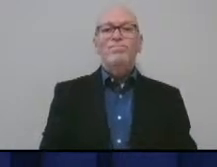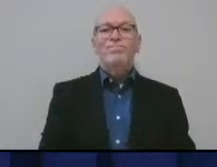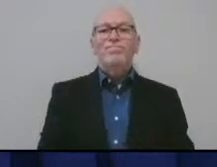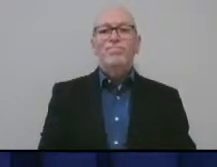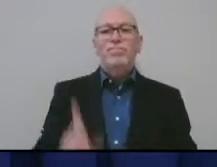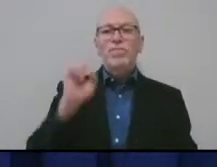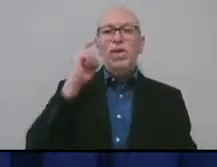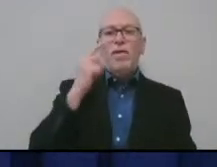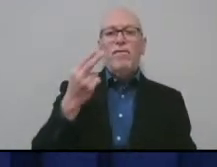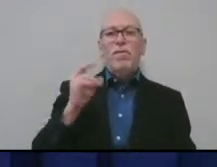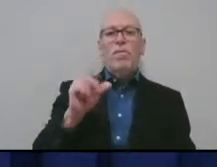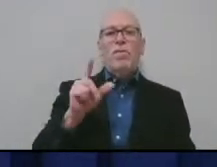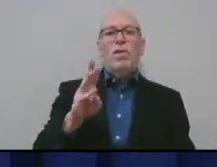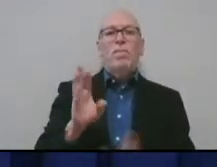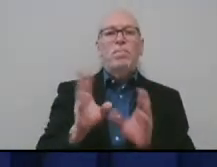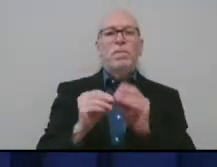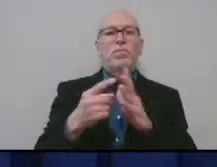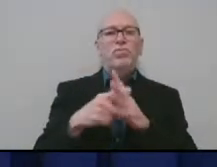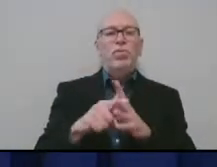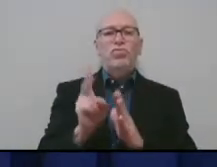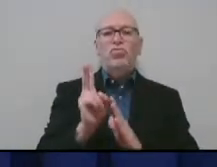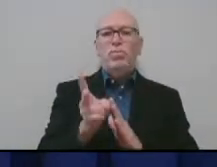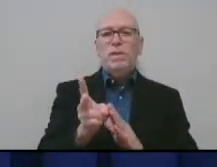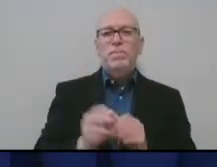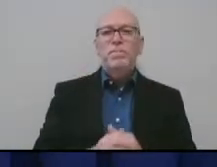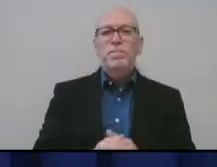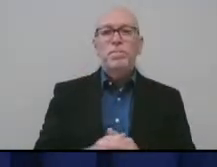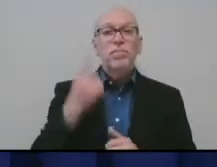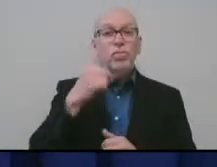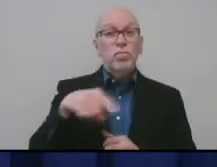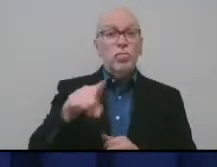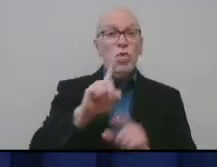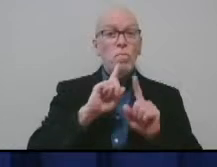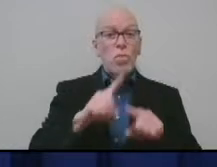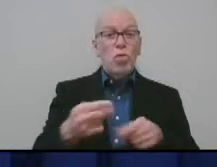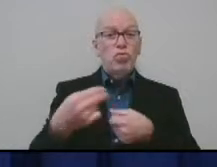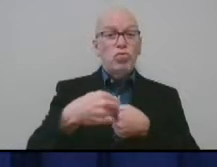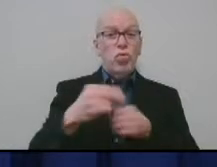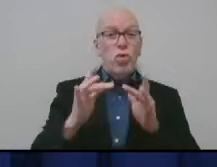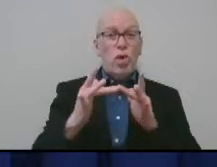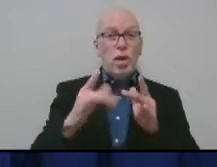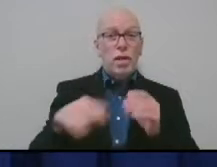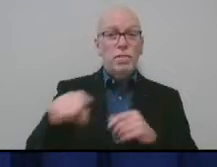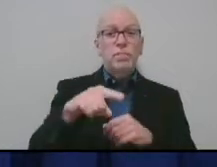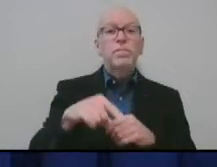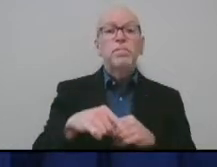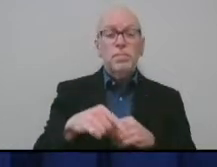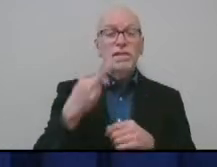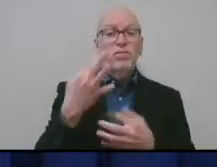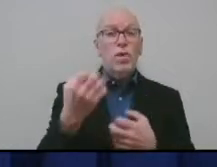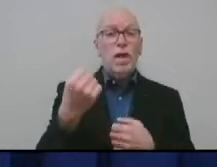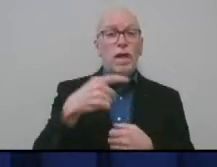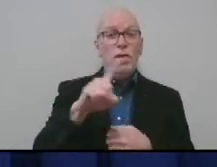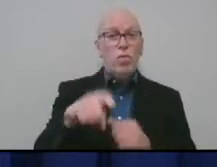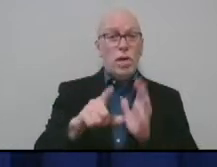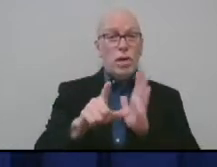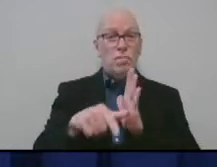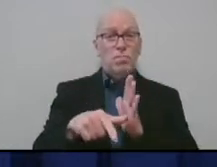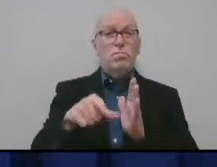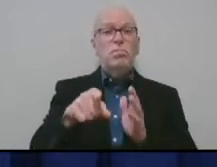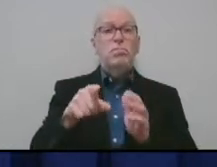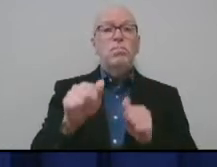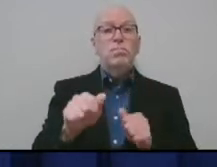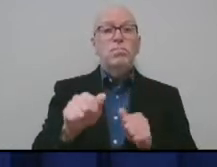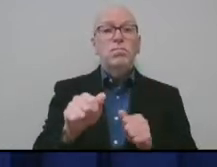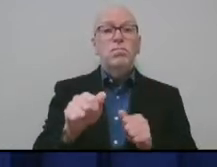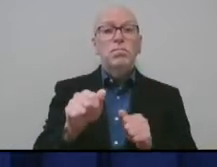Governor Holcomb's briefing will begin in 2 minutes. For the journalists joining us in the digital press room, if you'd like to ask a question, you can click the